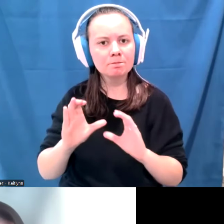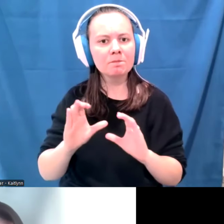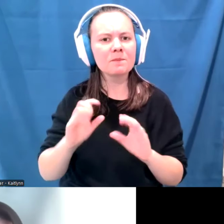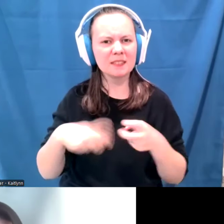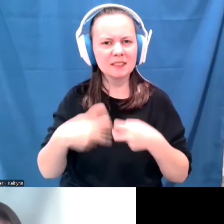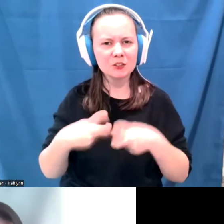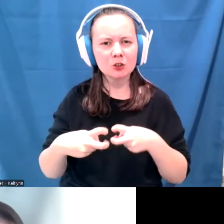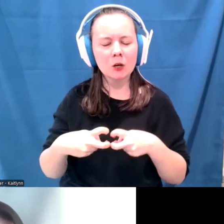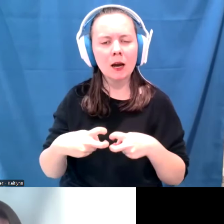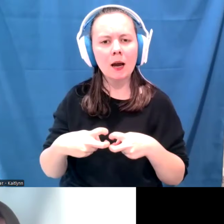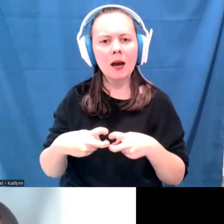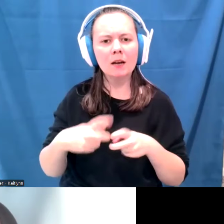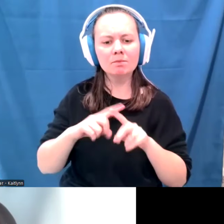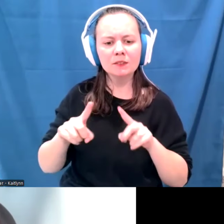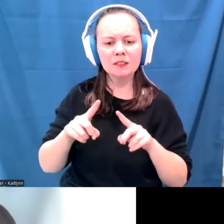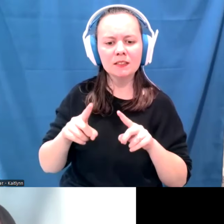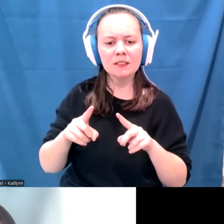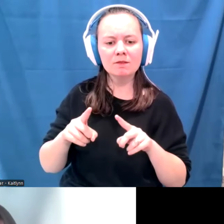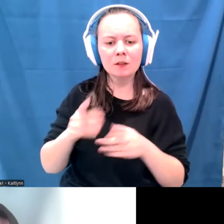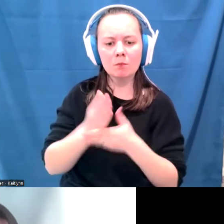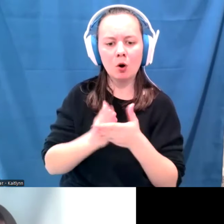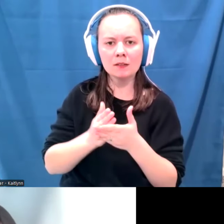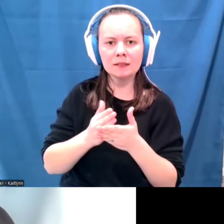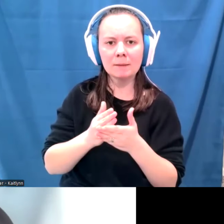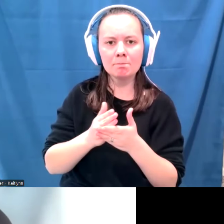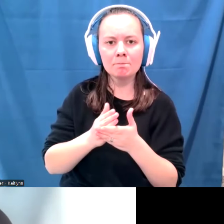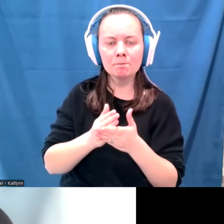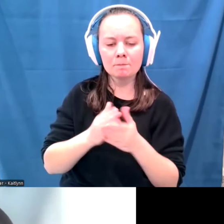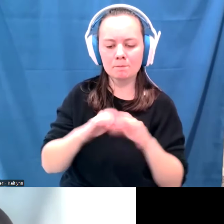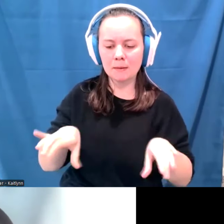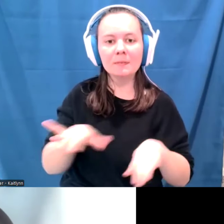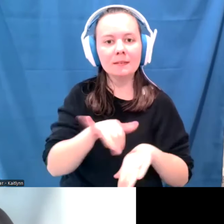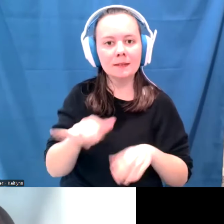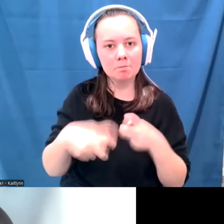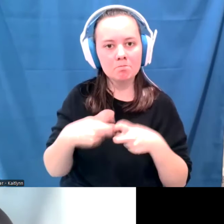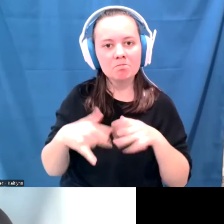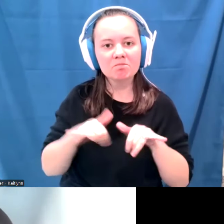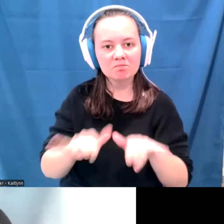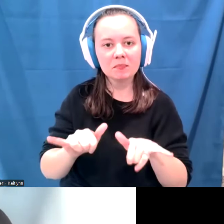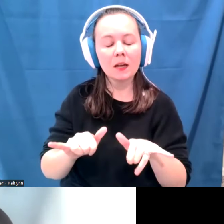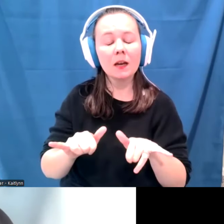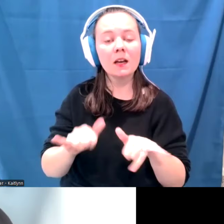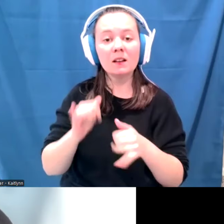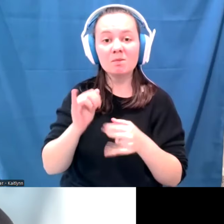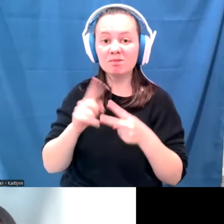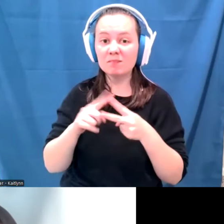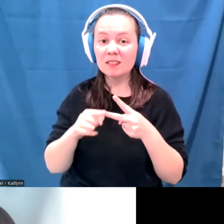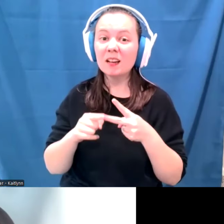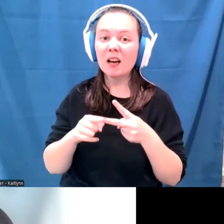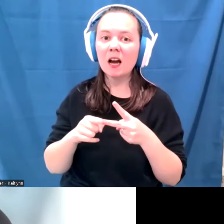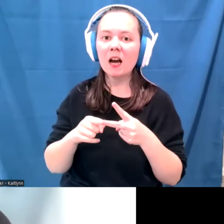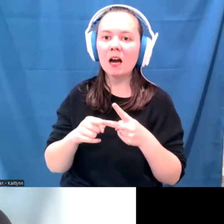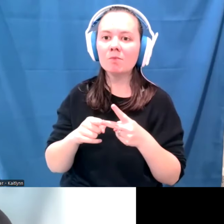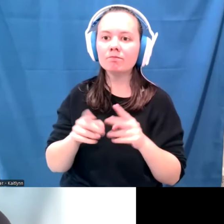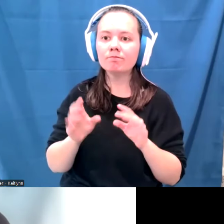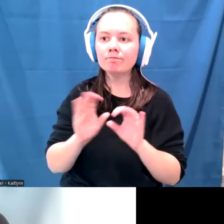of the same coin. And the last piece that I want to end on is there really is no time to wait to start supporting